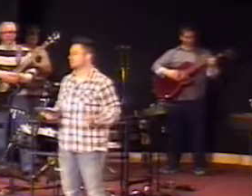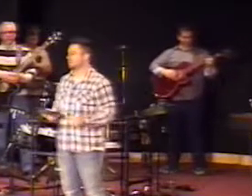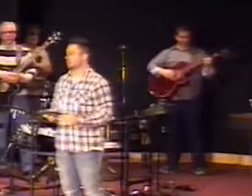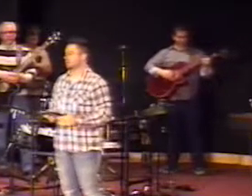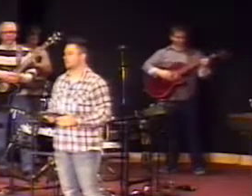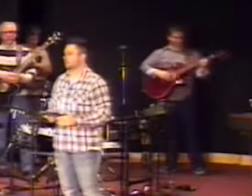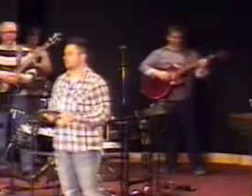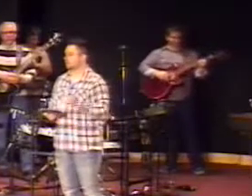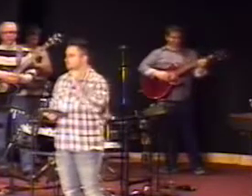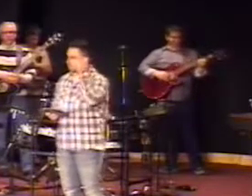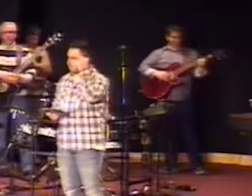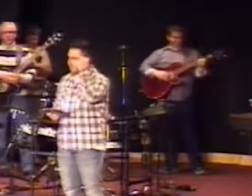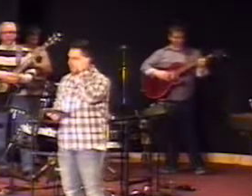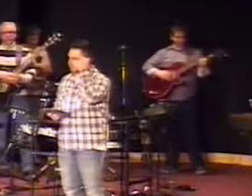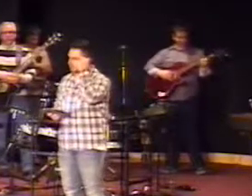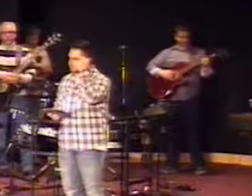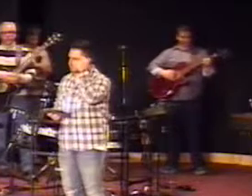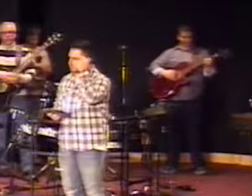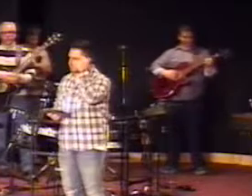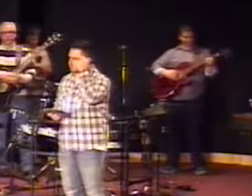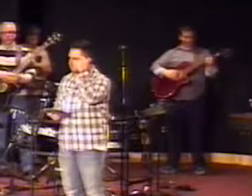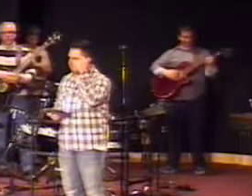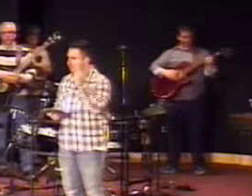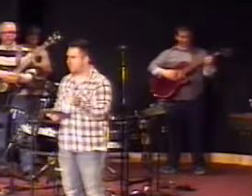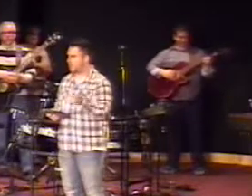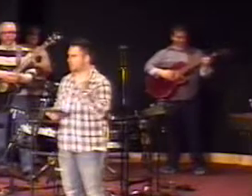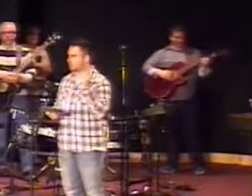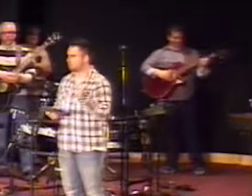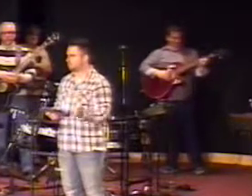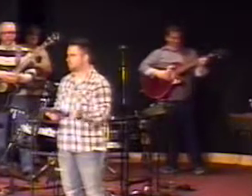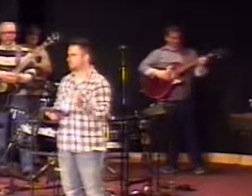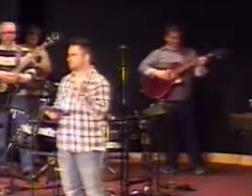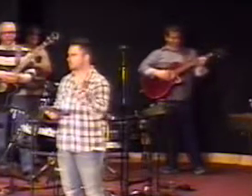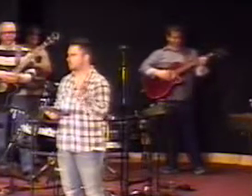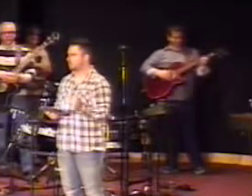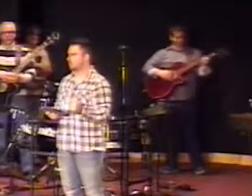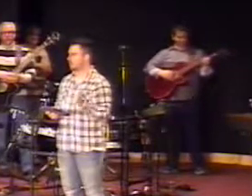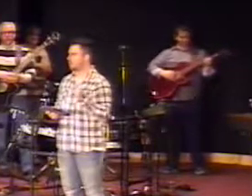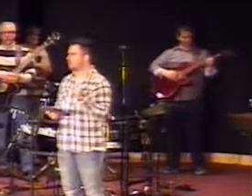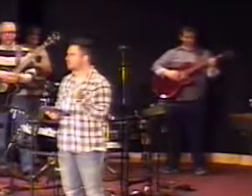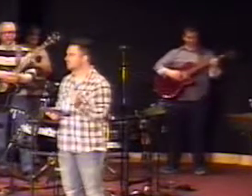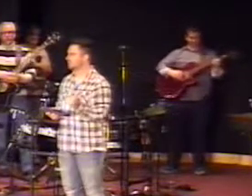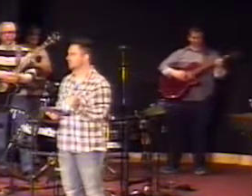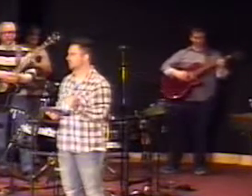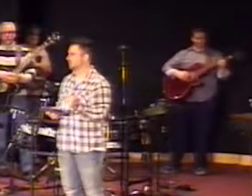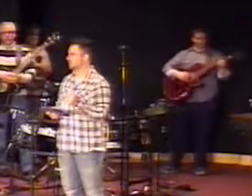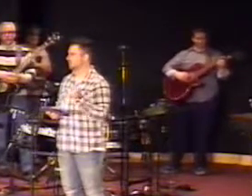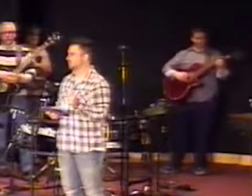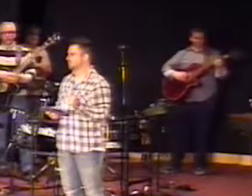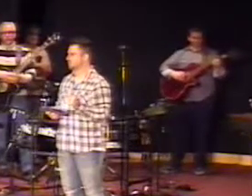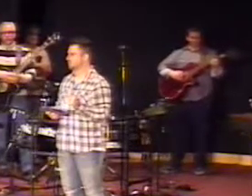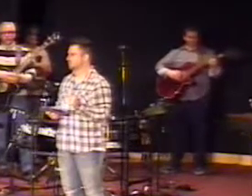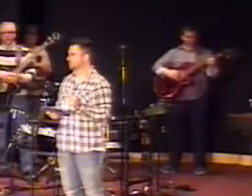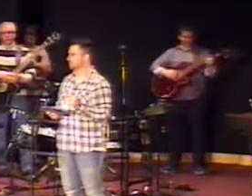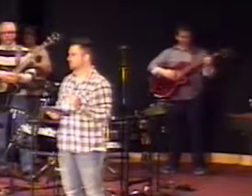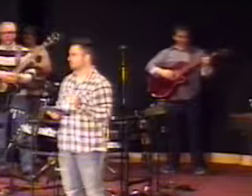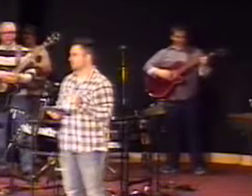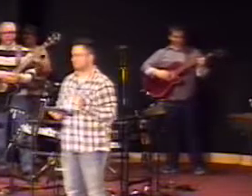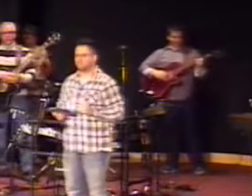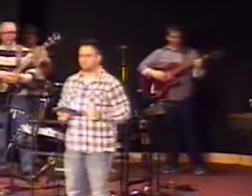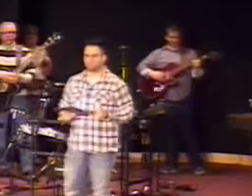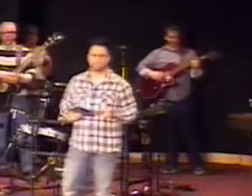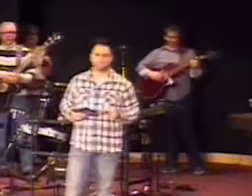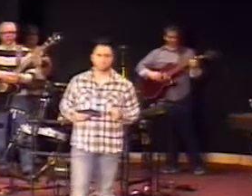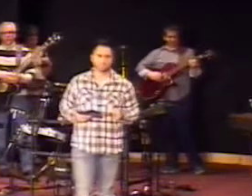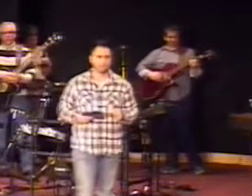the territory. But we've got to have the resolve. I press on. I cling to Jesus. You